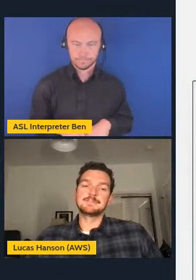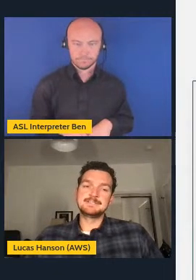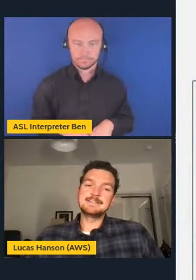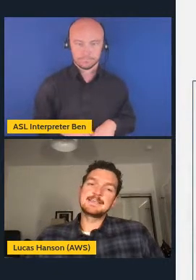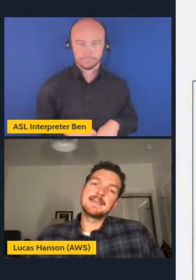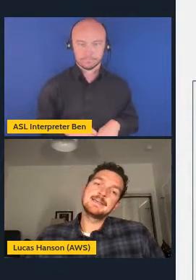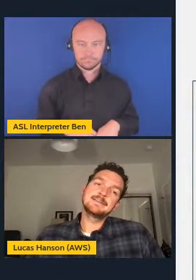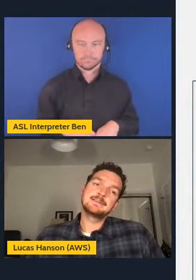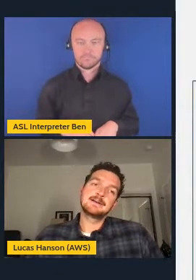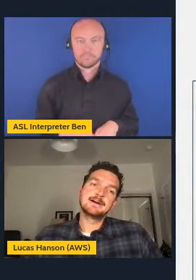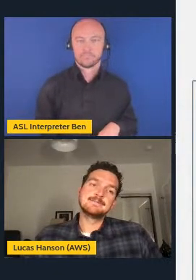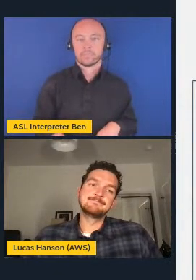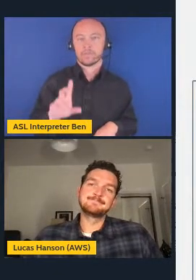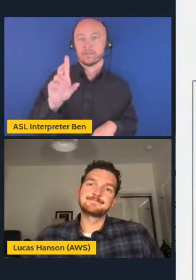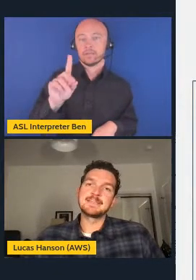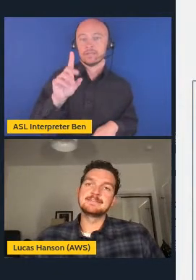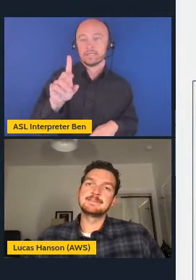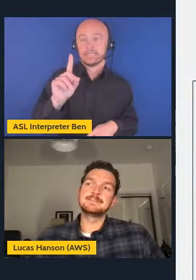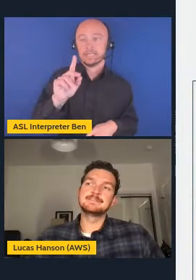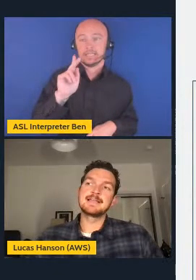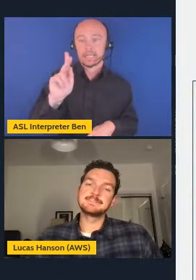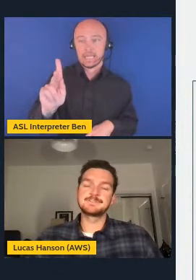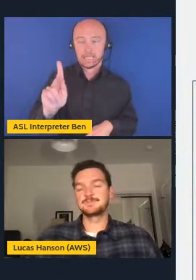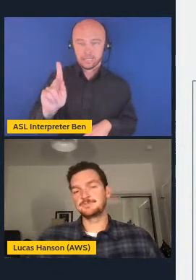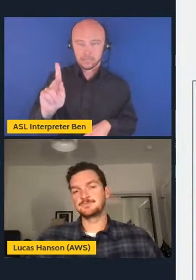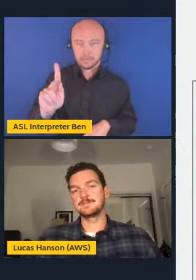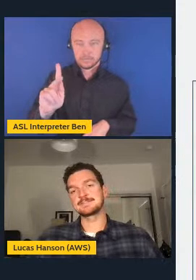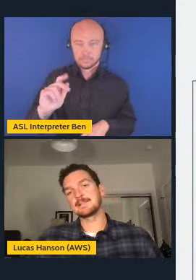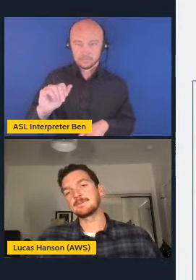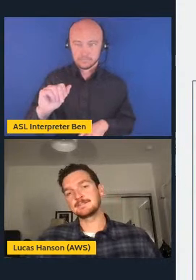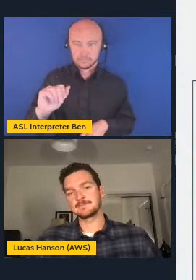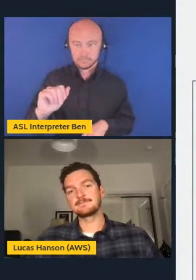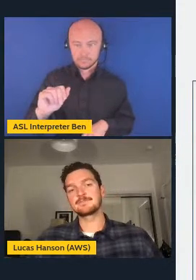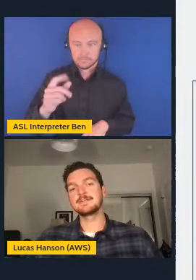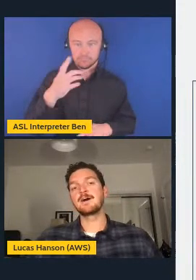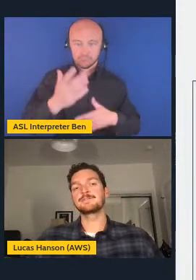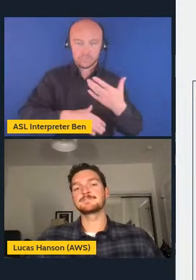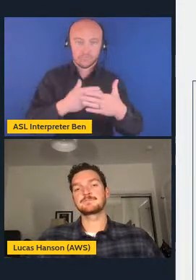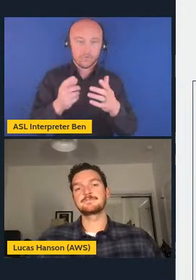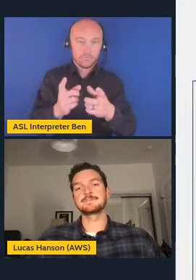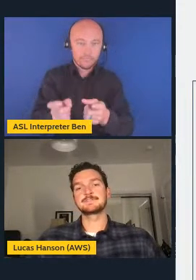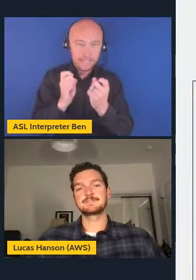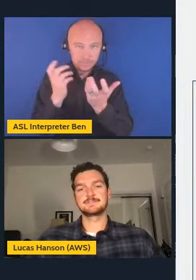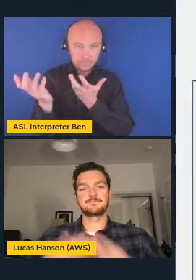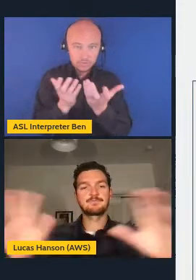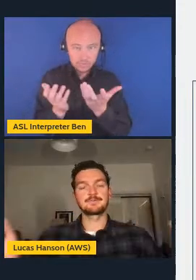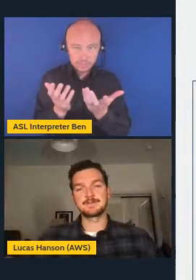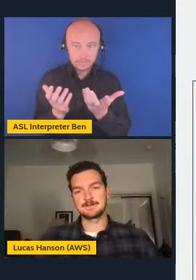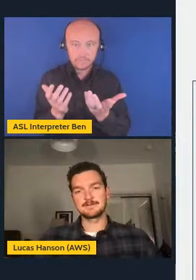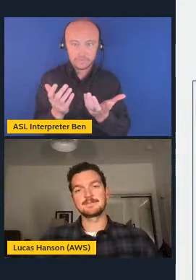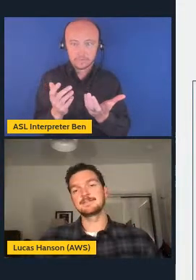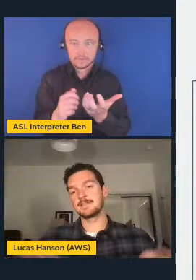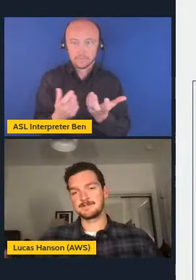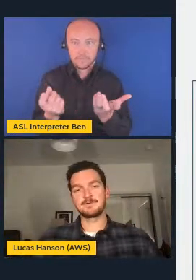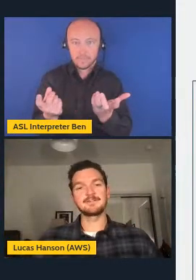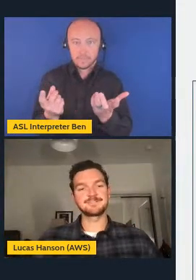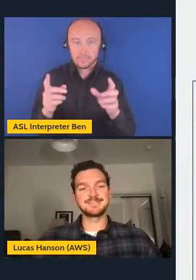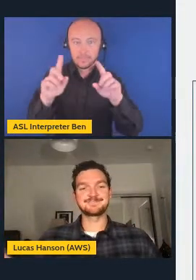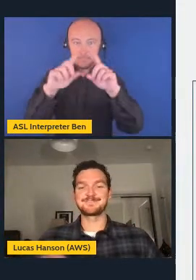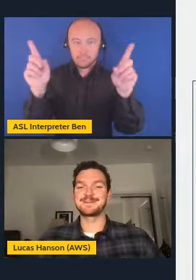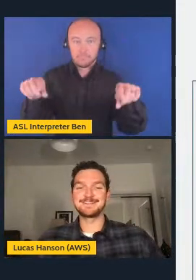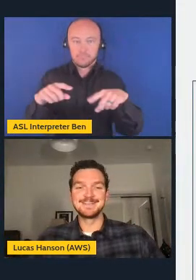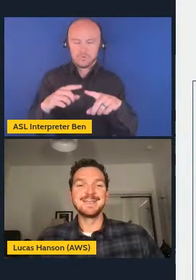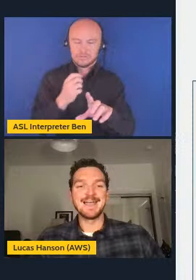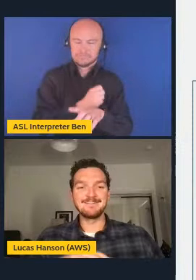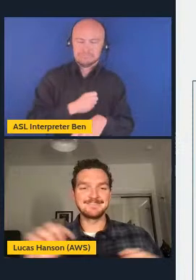So the DDK intends to accelerate delivery on sort of this border here. And again, apologies